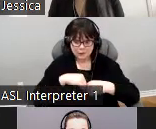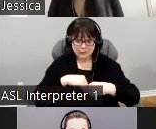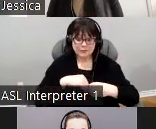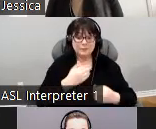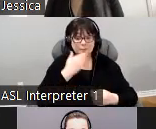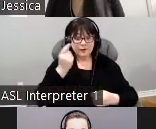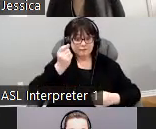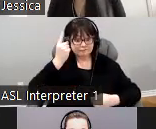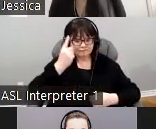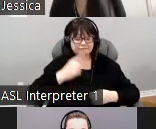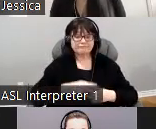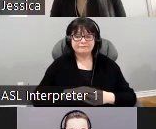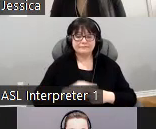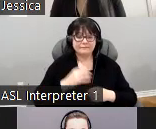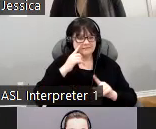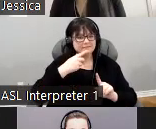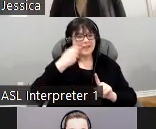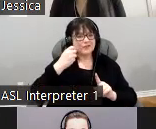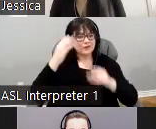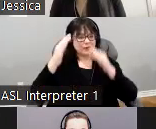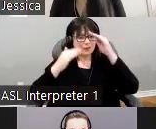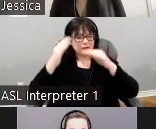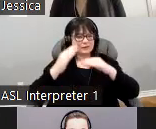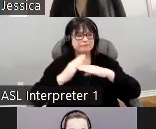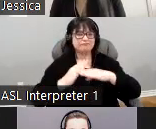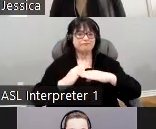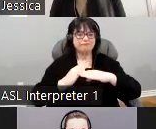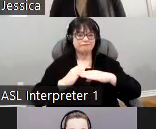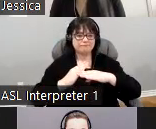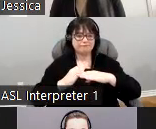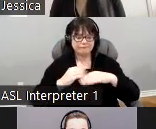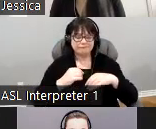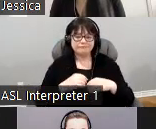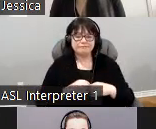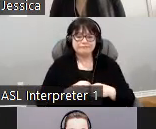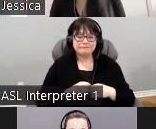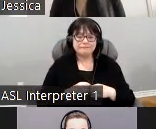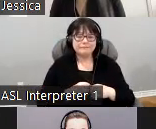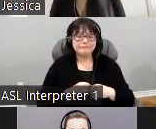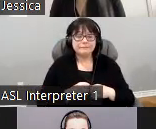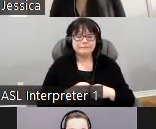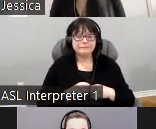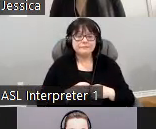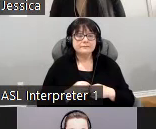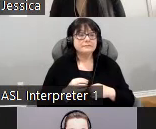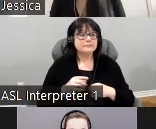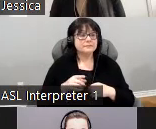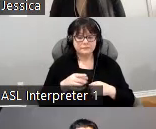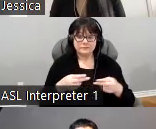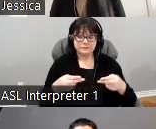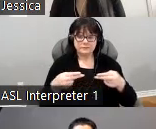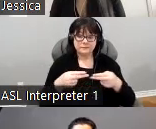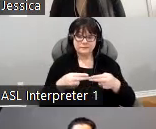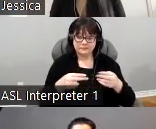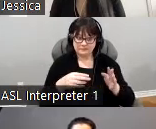what we're trying to do for elder abuse prevention in the country. The slides, I believe, will be made available by